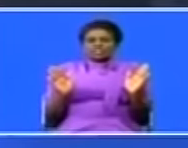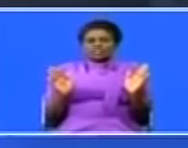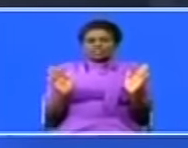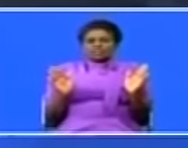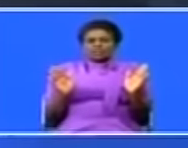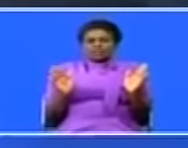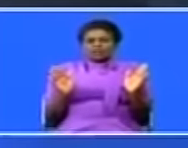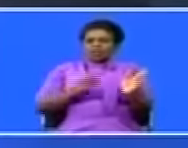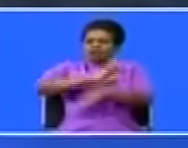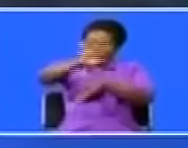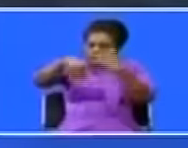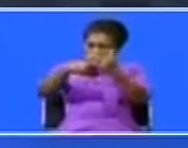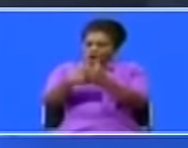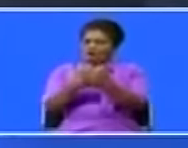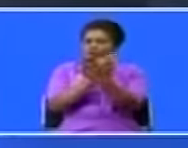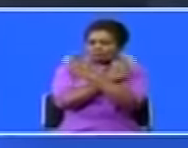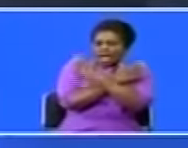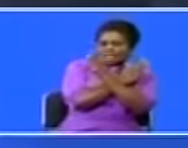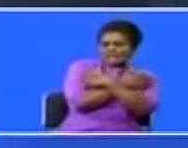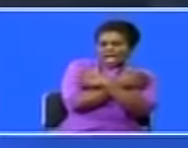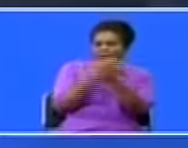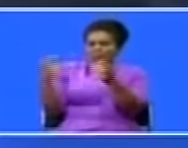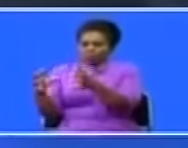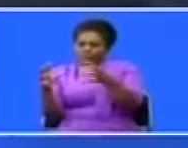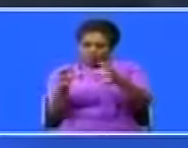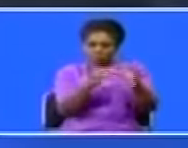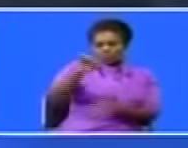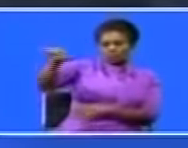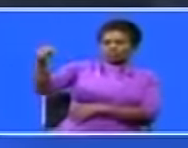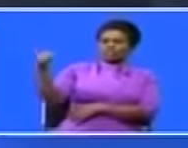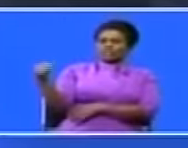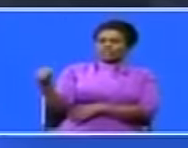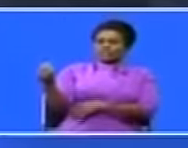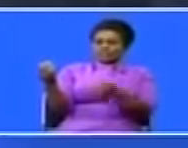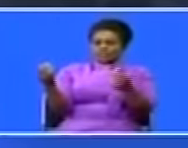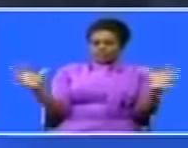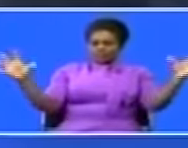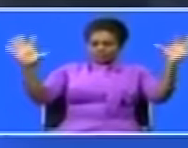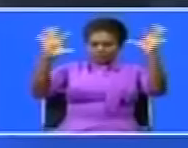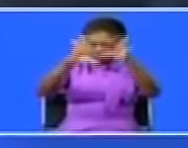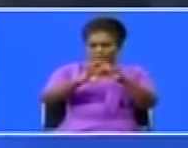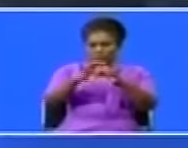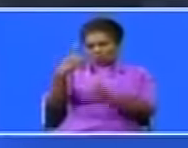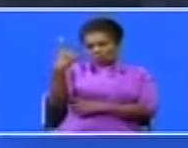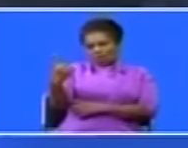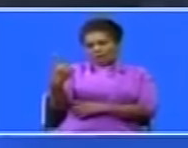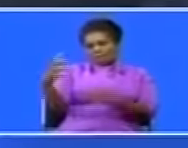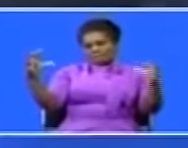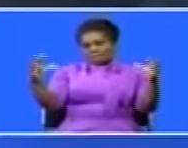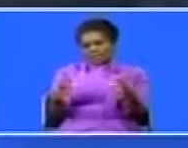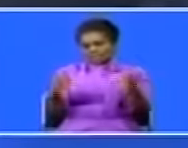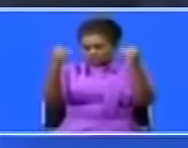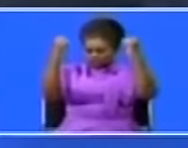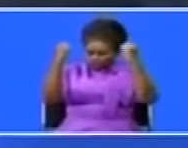that all the affiliate parties of Jubilee are going to merge into one